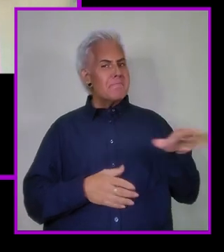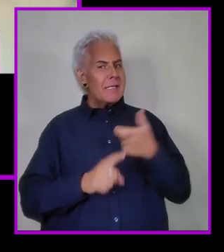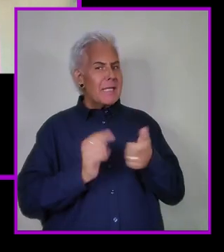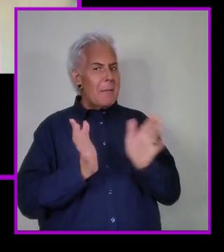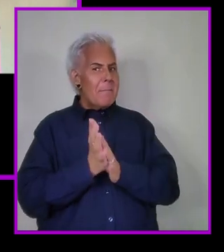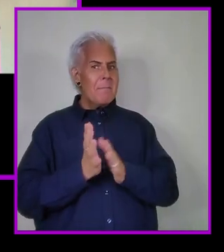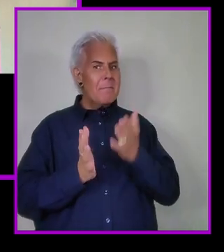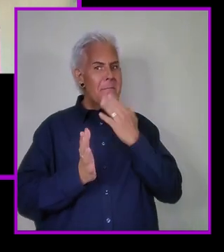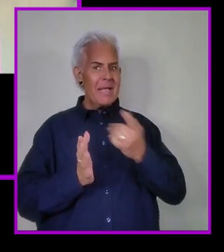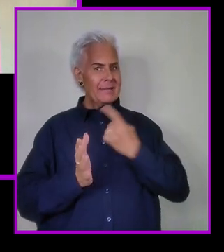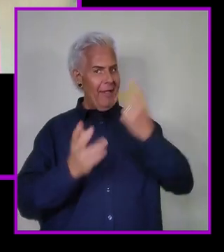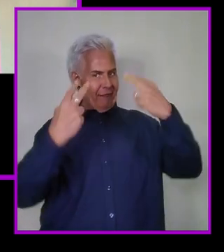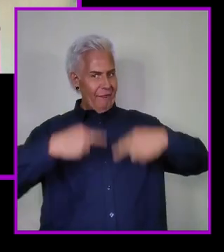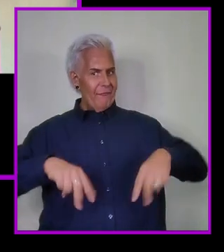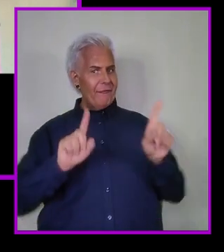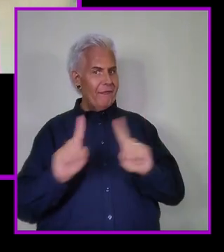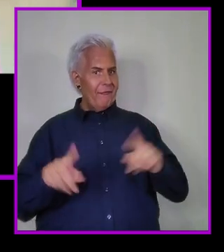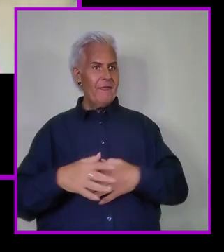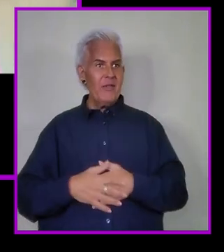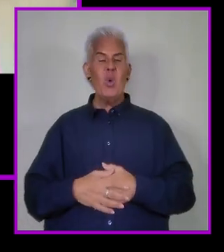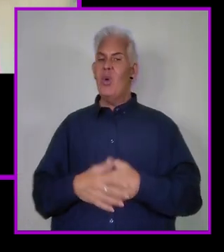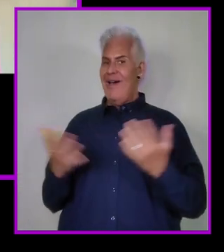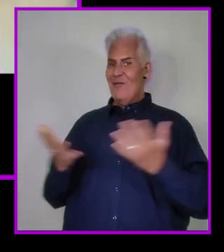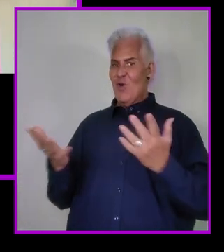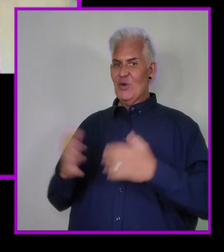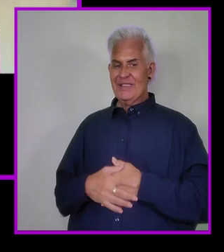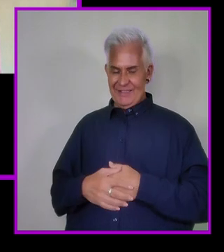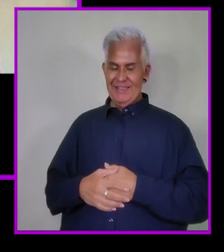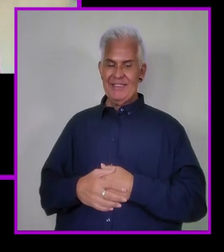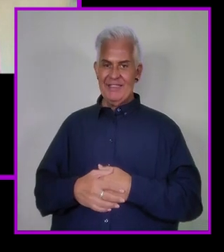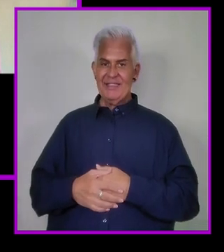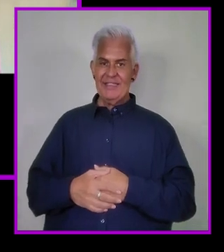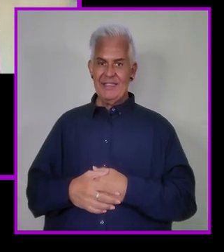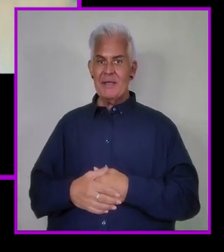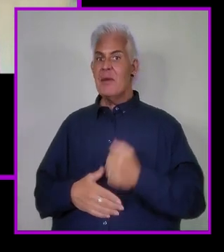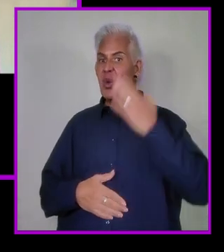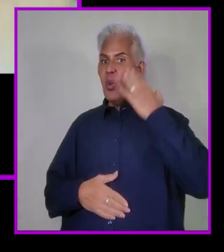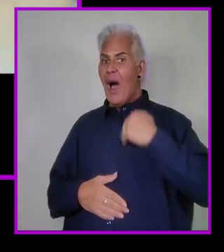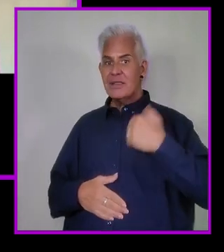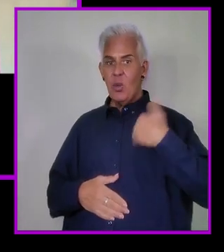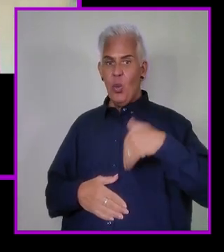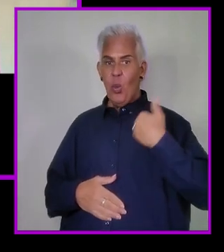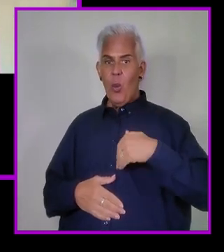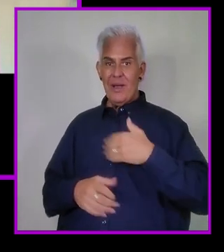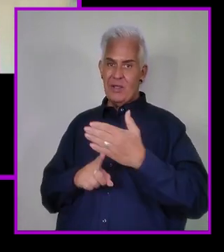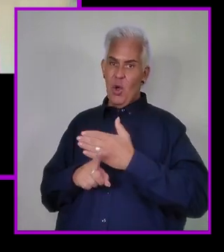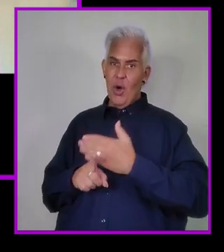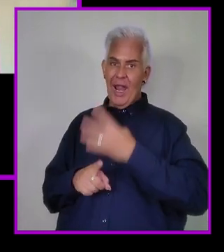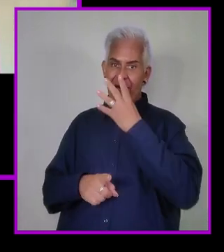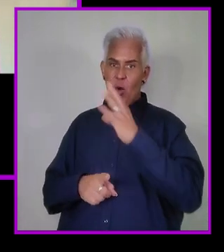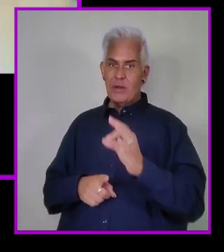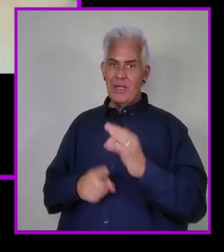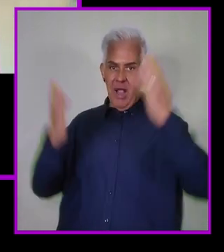ask you to firstly self-describe? Yes, of course, Andrew, yes. So I'm a white woman in my late 40s